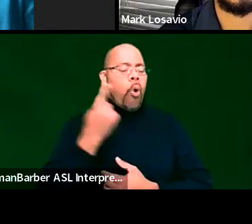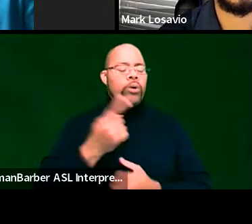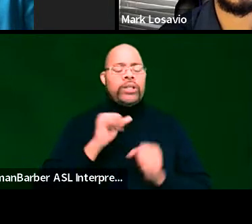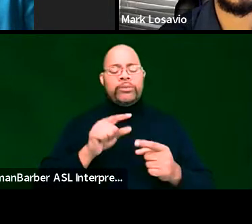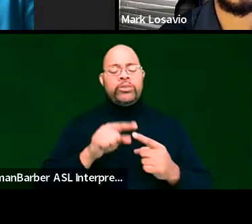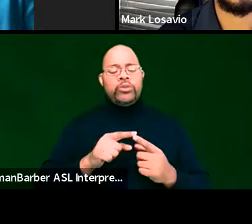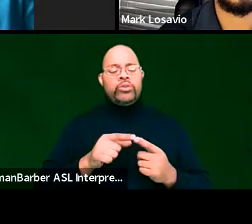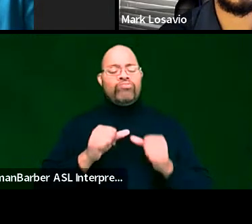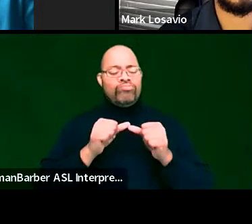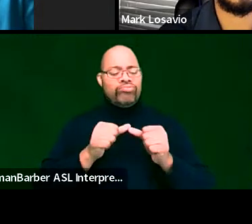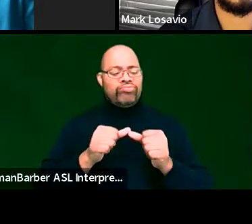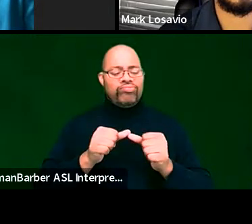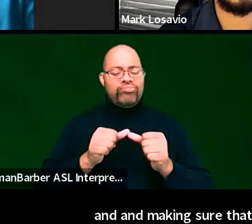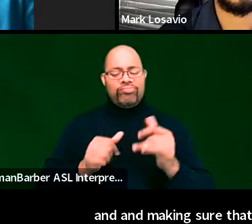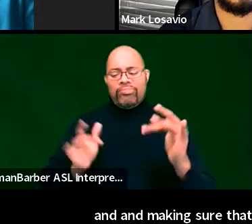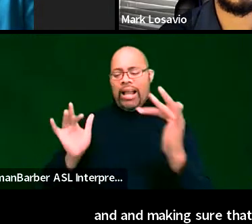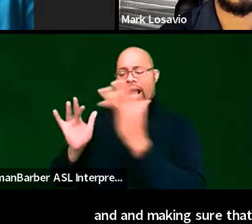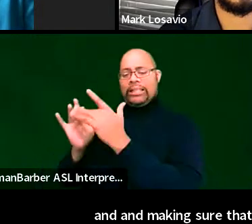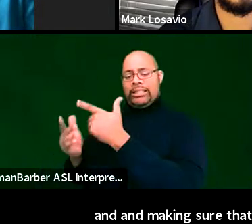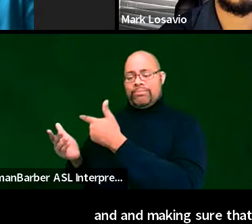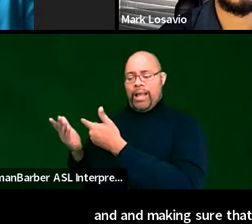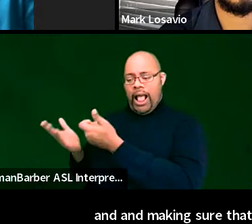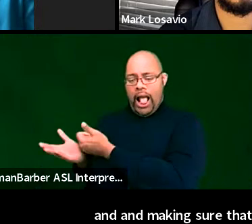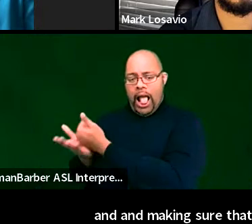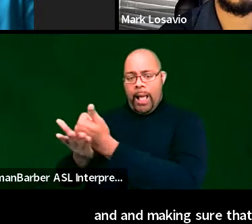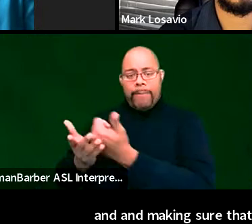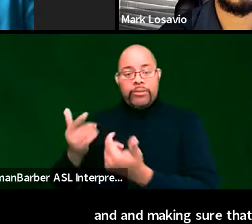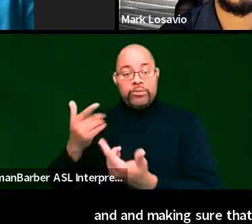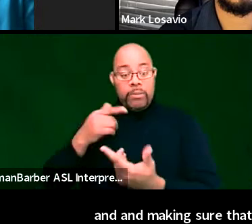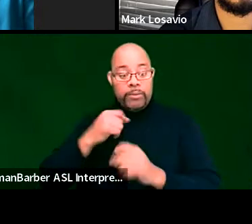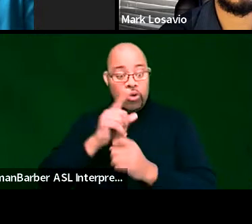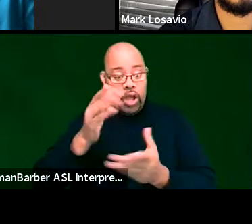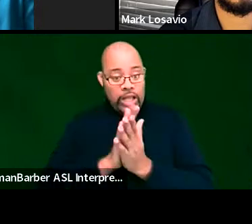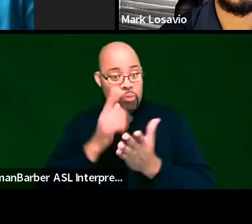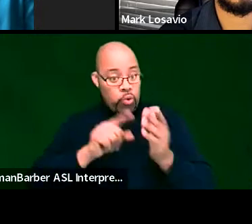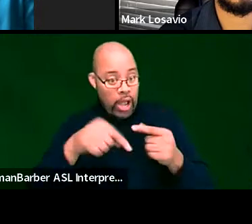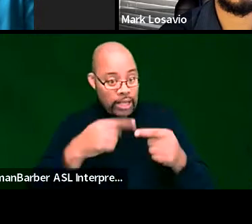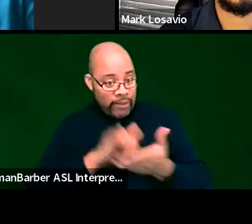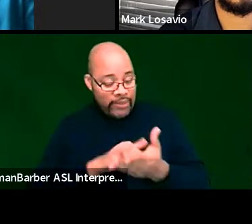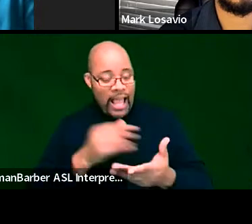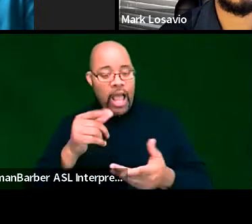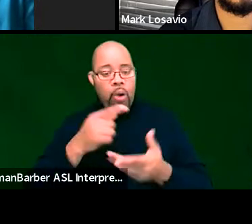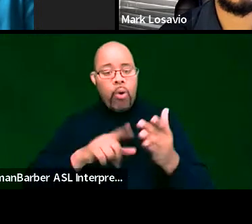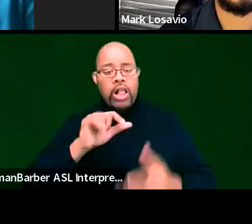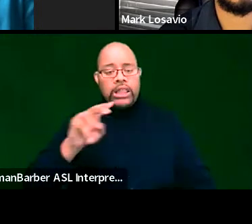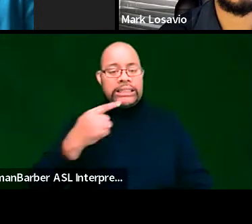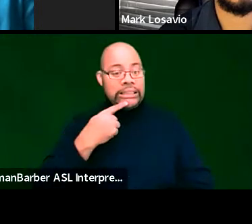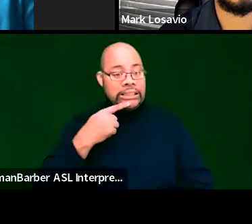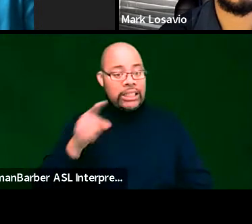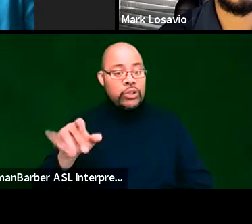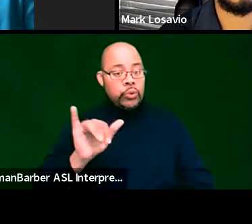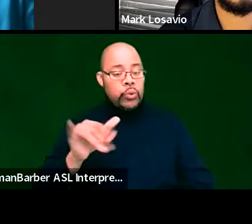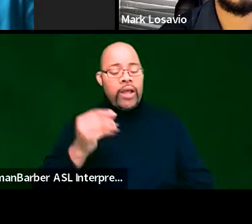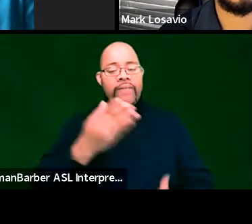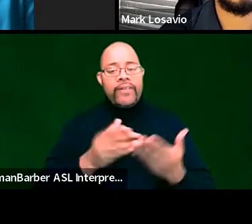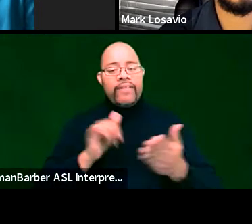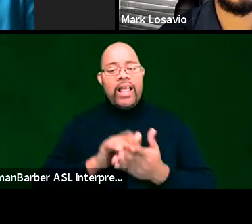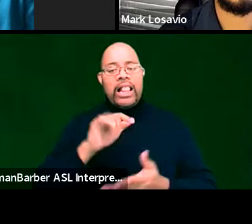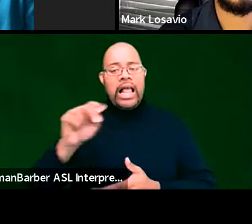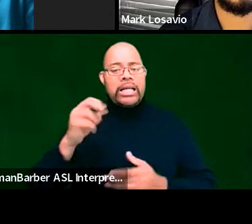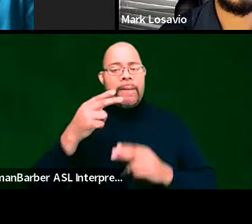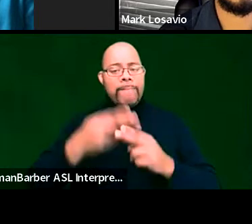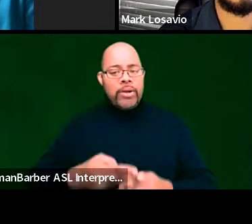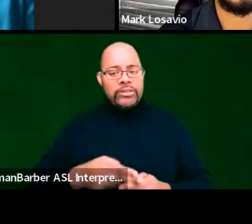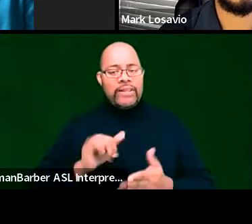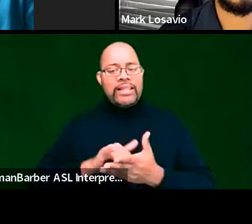to constantly reach back, right? To make sure that we're doing exactly what you asked about, Jordan, and what Lonnie alluded to, and the things that Lonnie mentioned